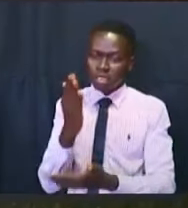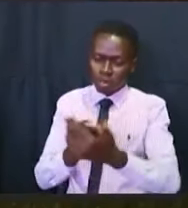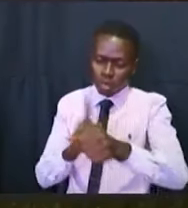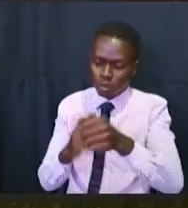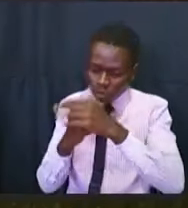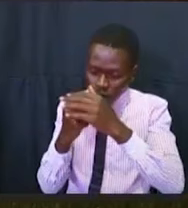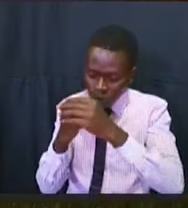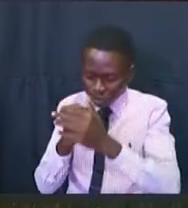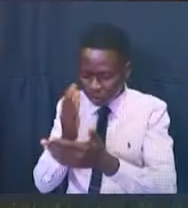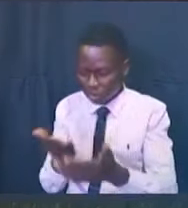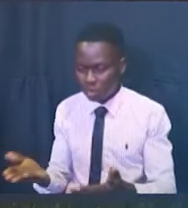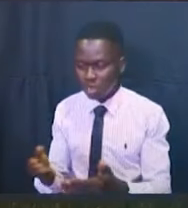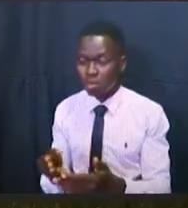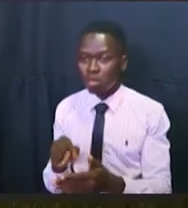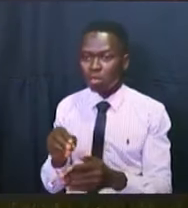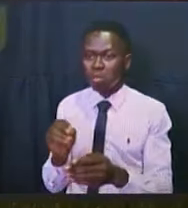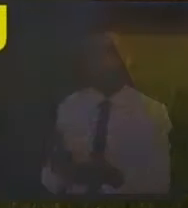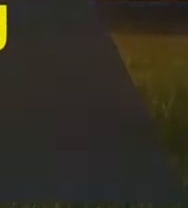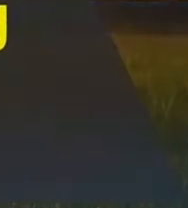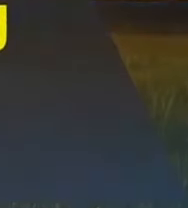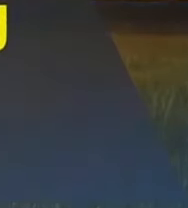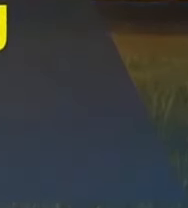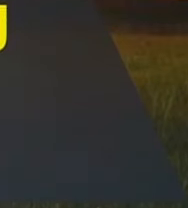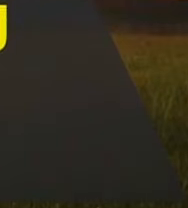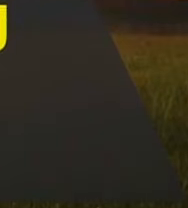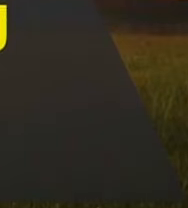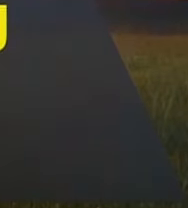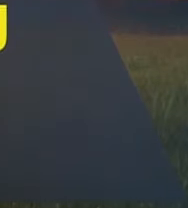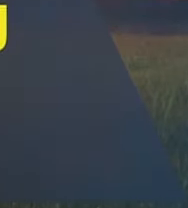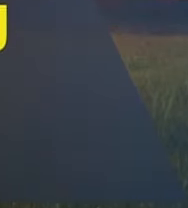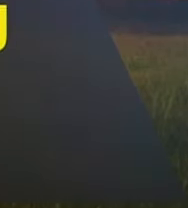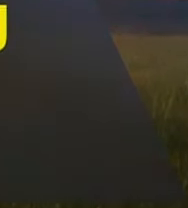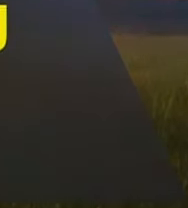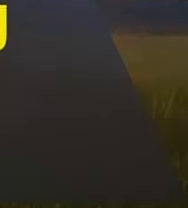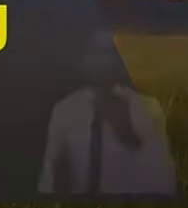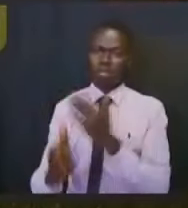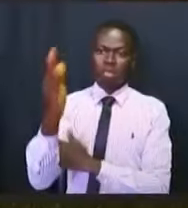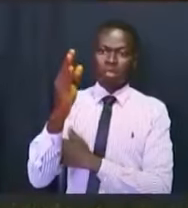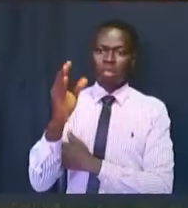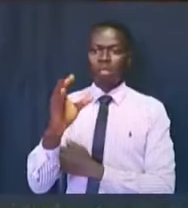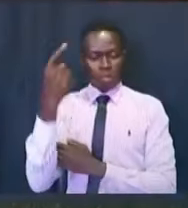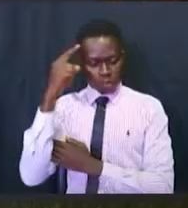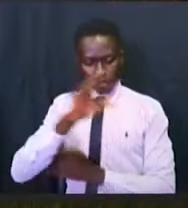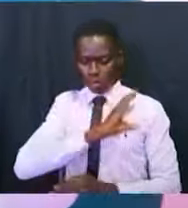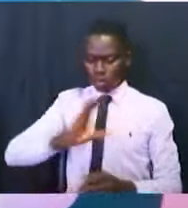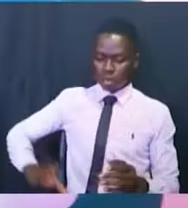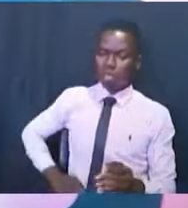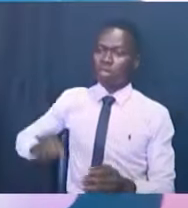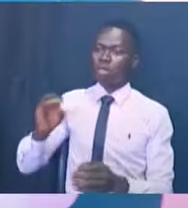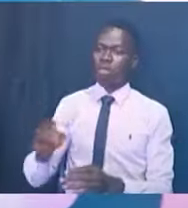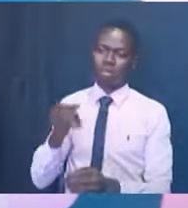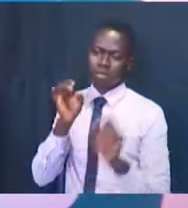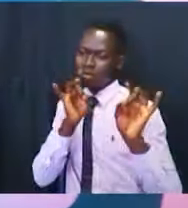or somebody. You are either for God or against God. You are either for our Christ or against our Christ.